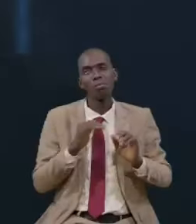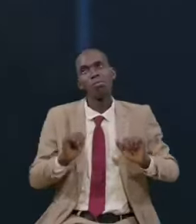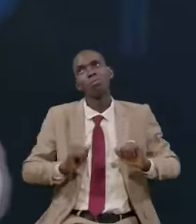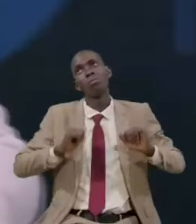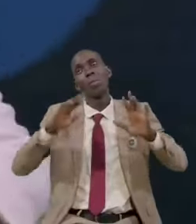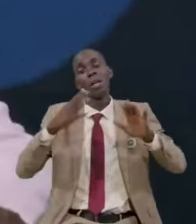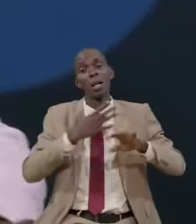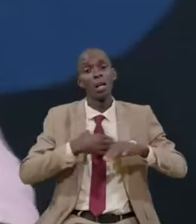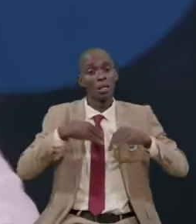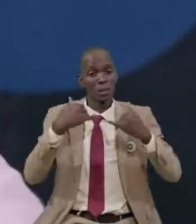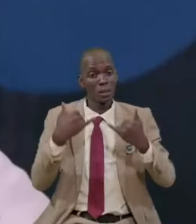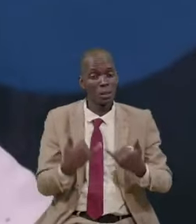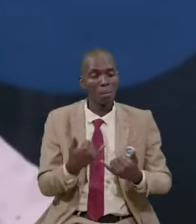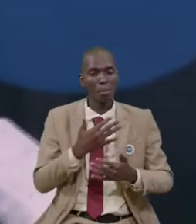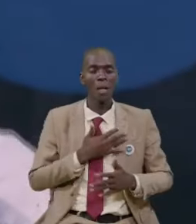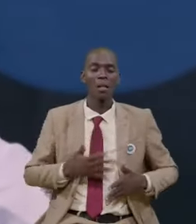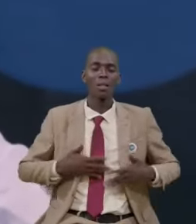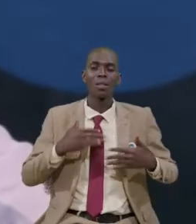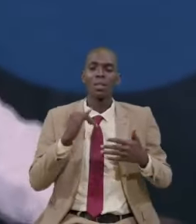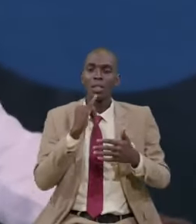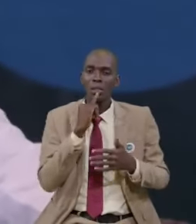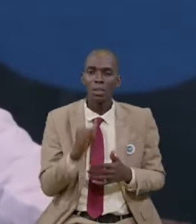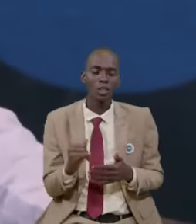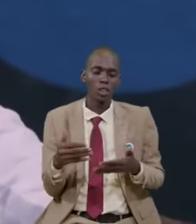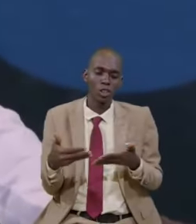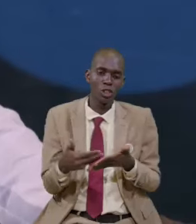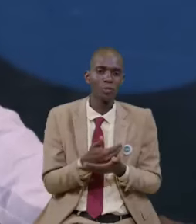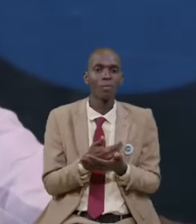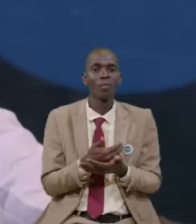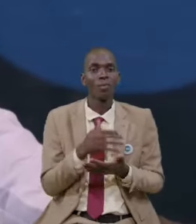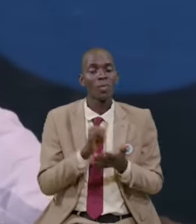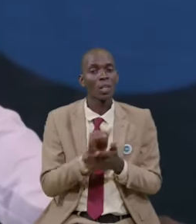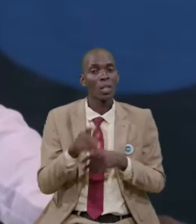is new. That kind of transforming salvation,